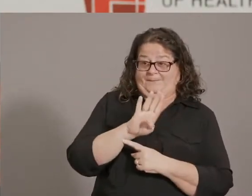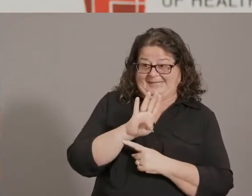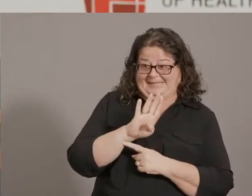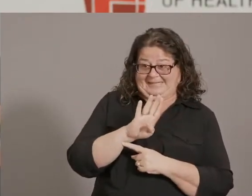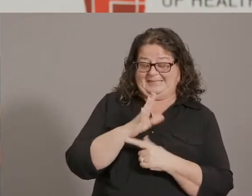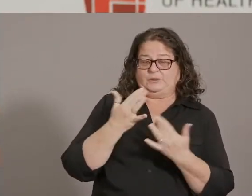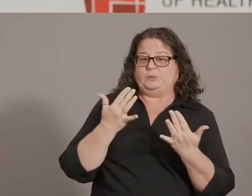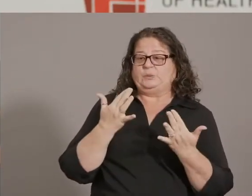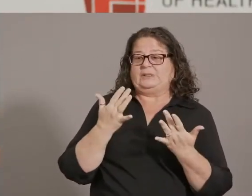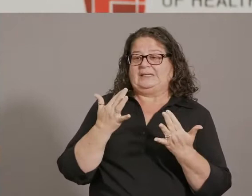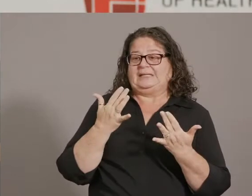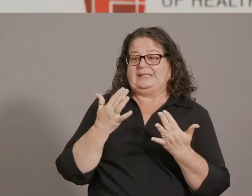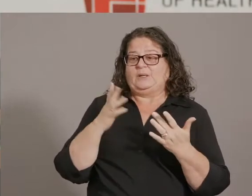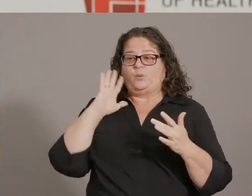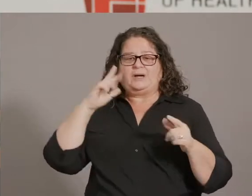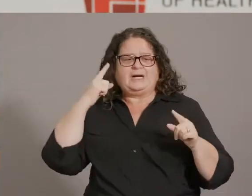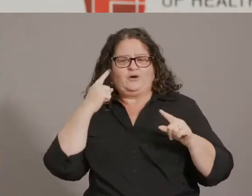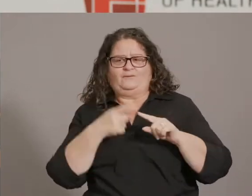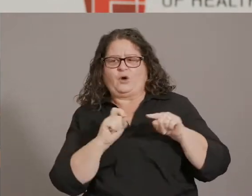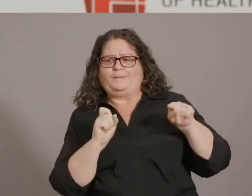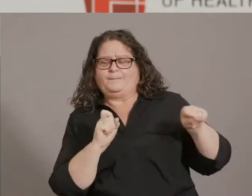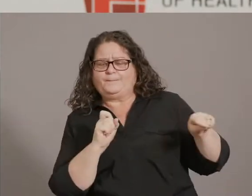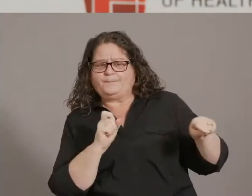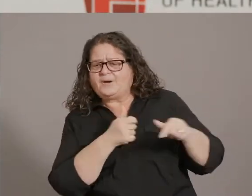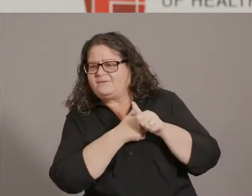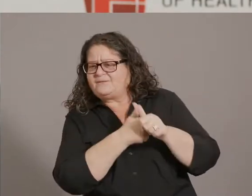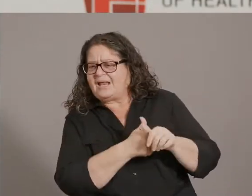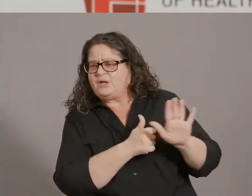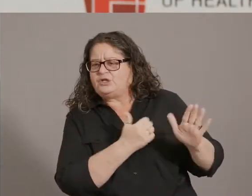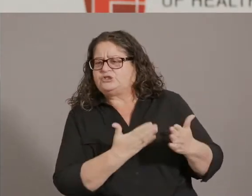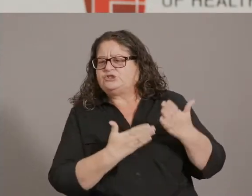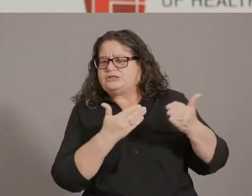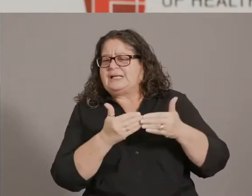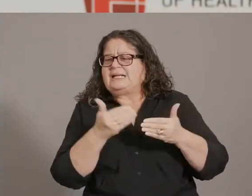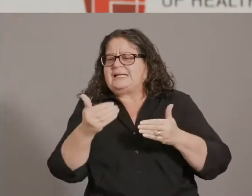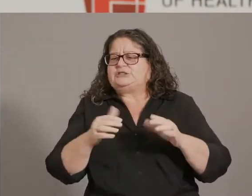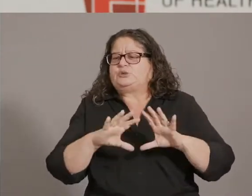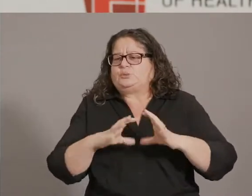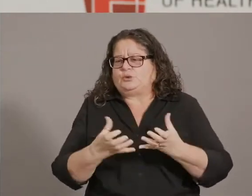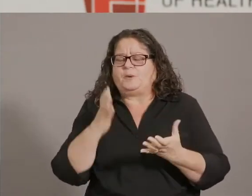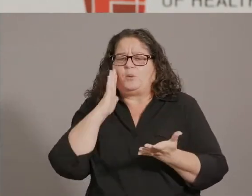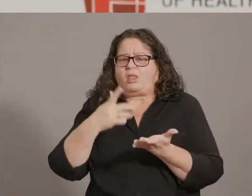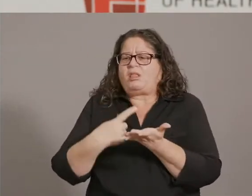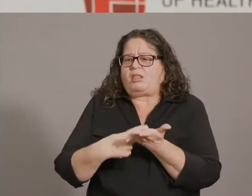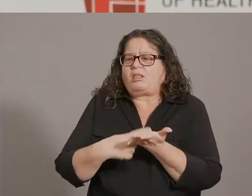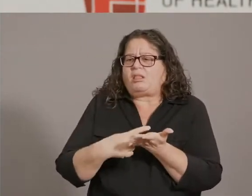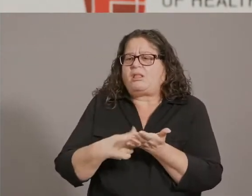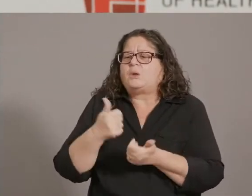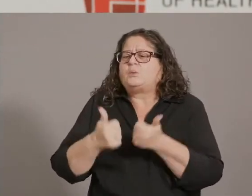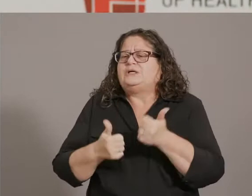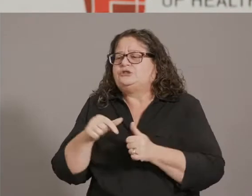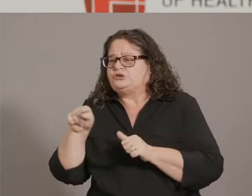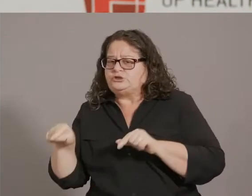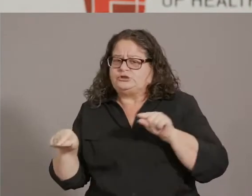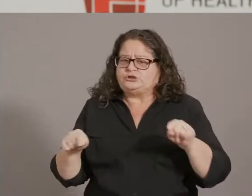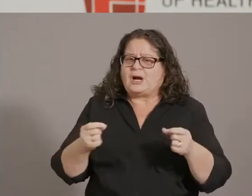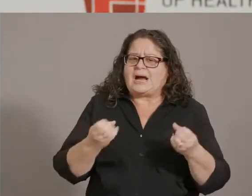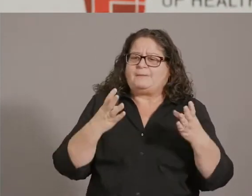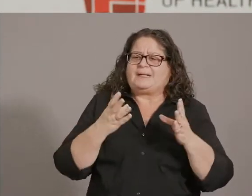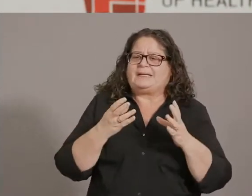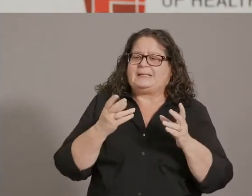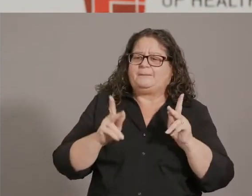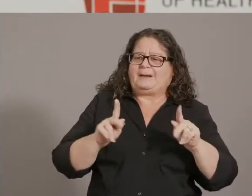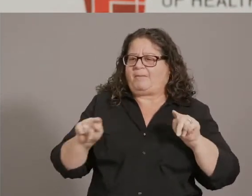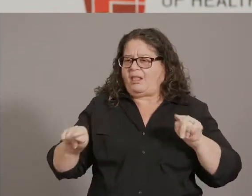discuss the specific numbers of each of those populations, but you are 100% right. These populations are not